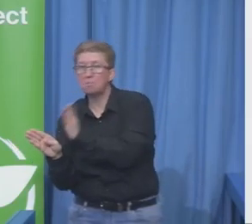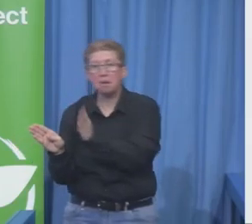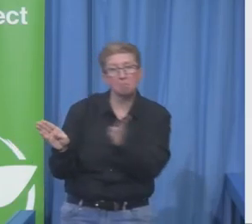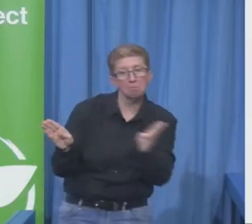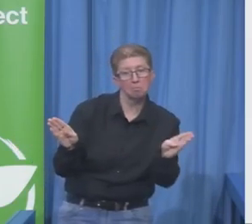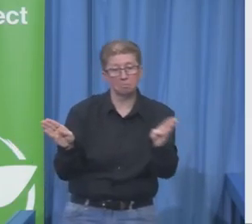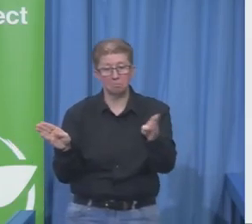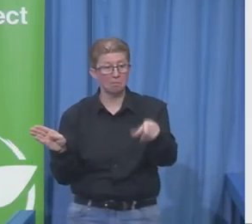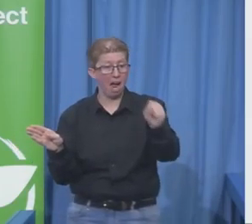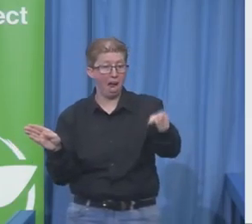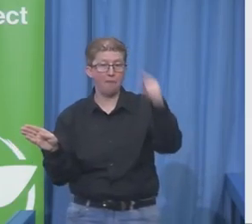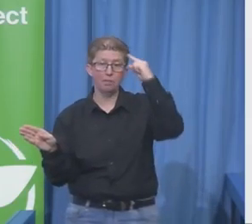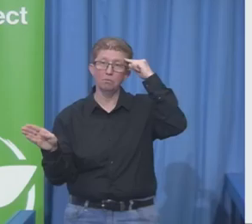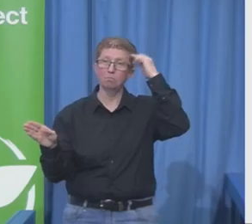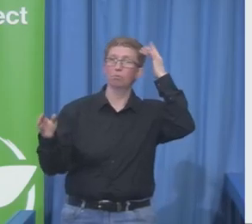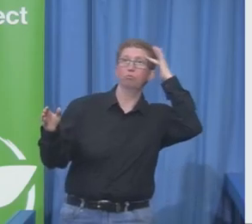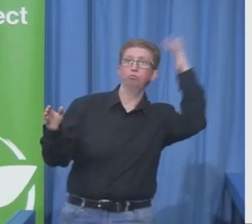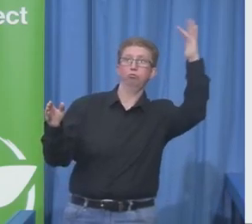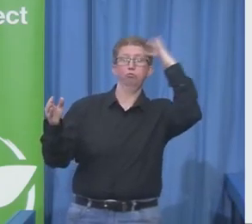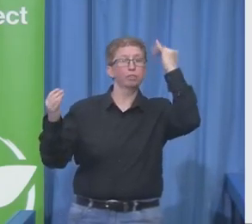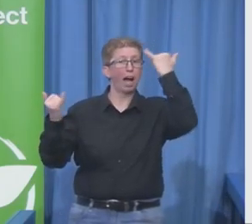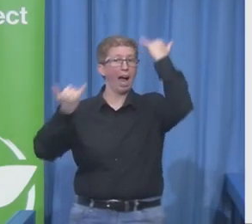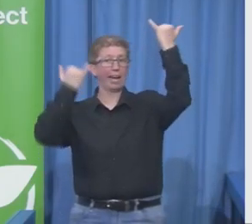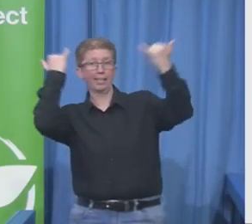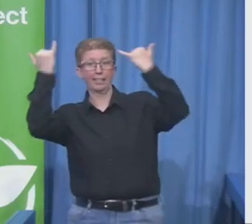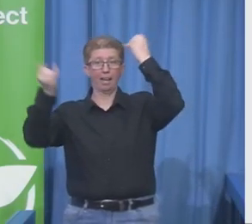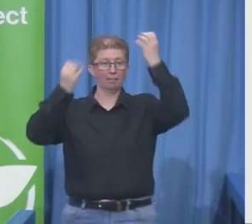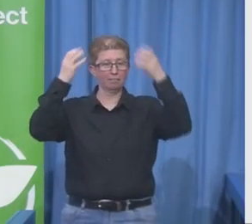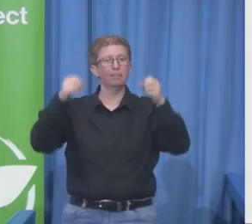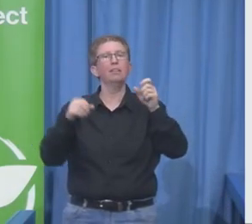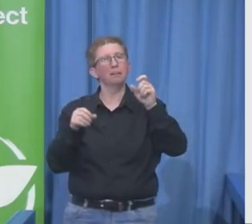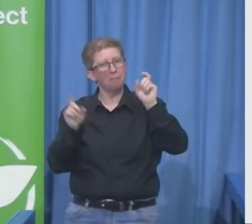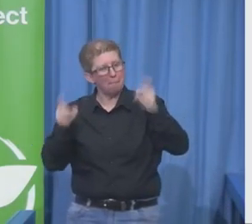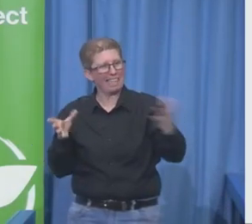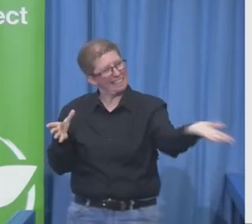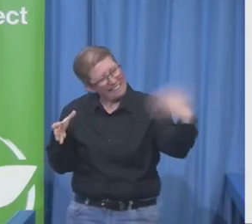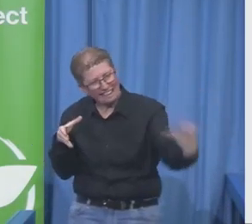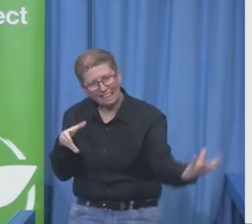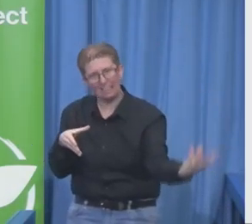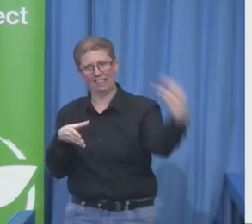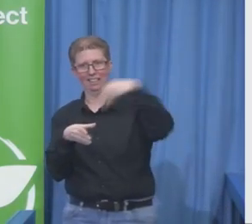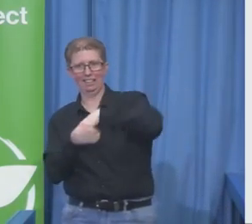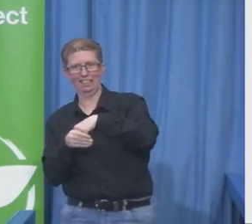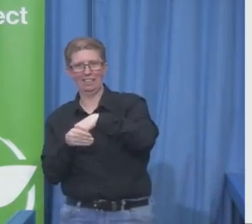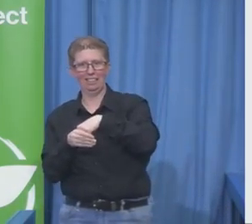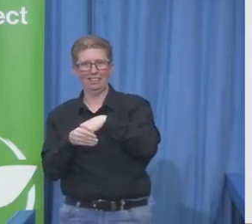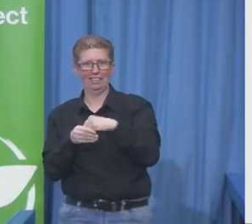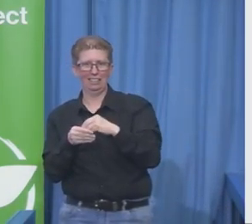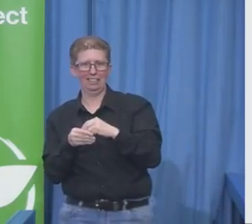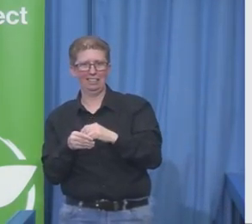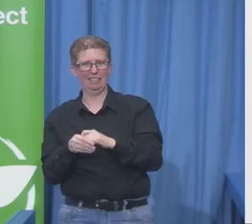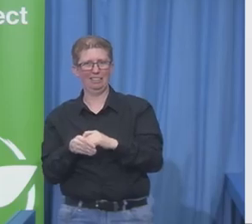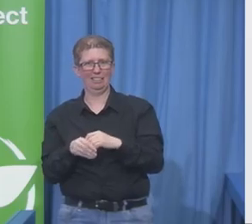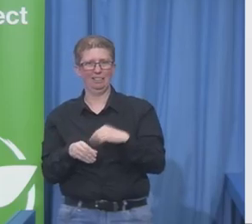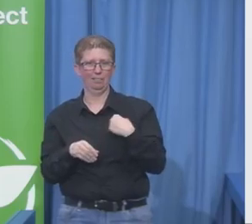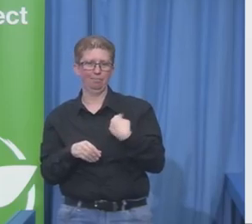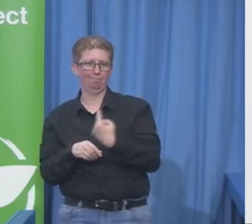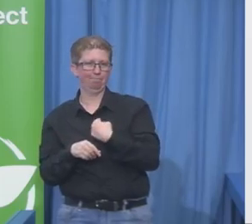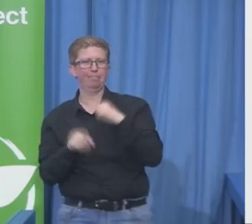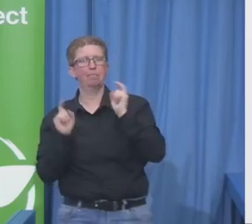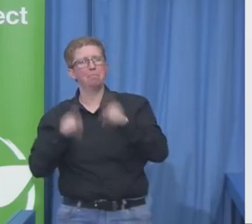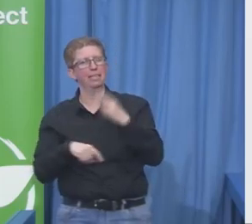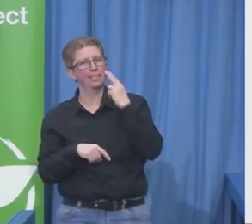do. And to really promote this culture, we came up with